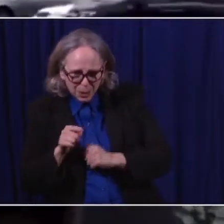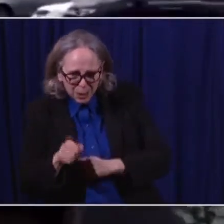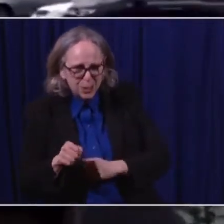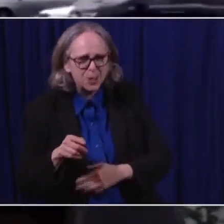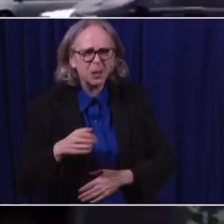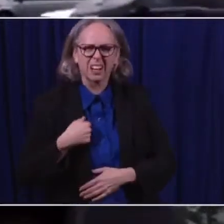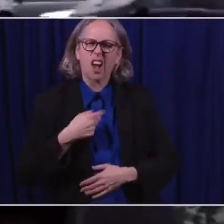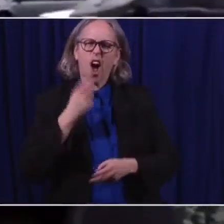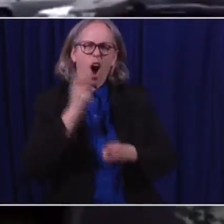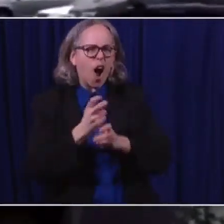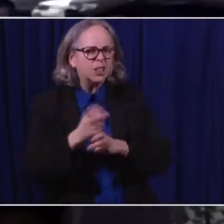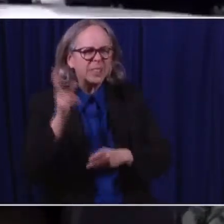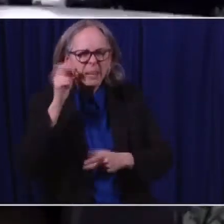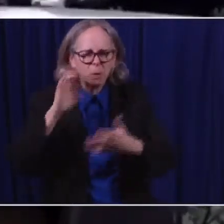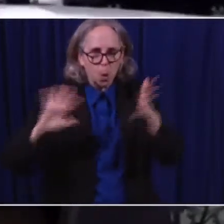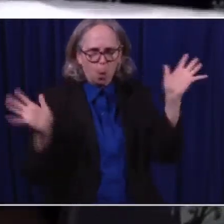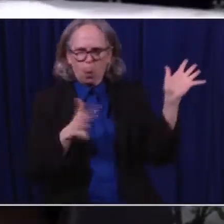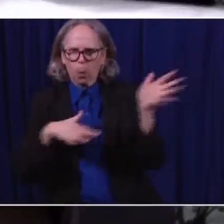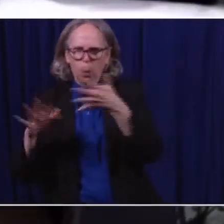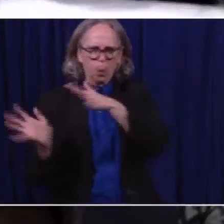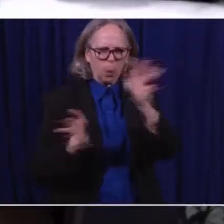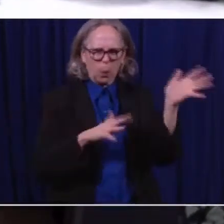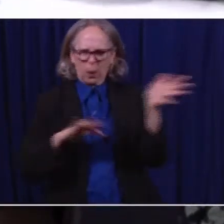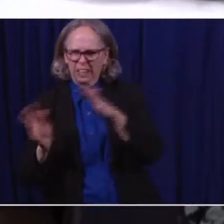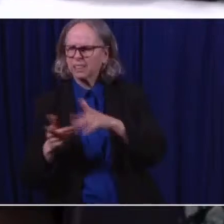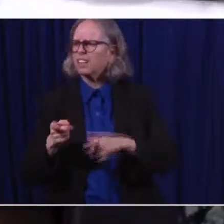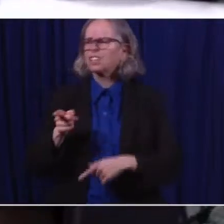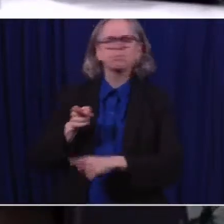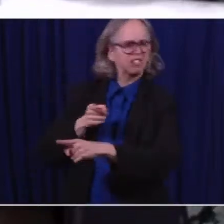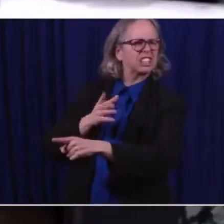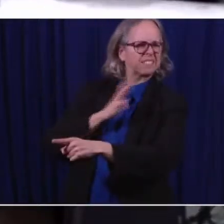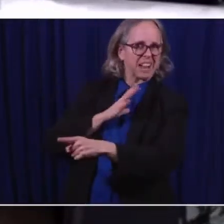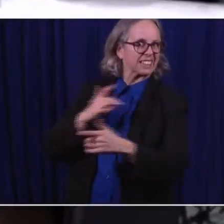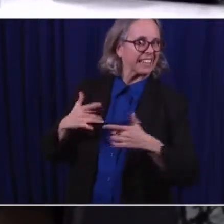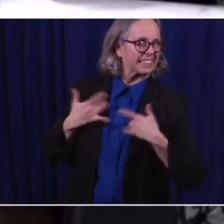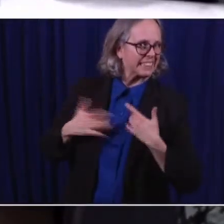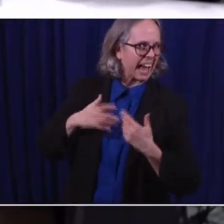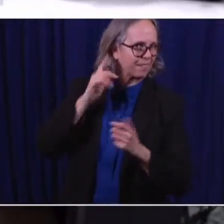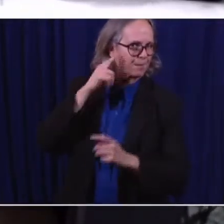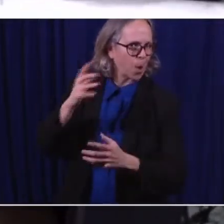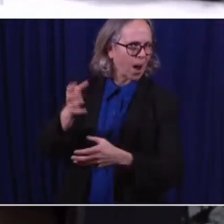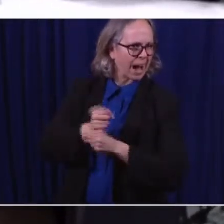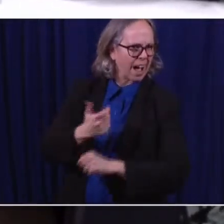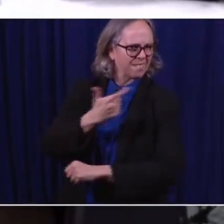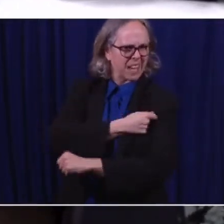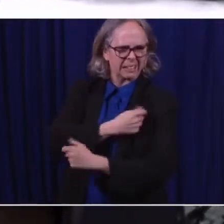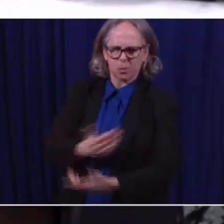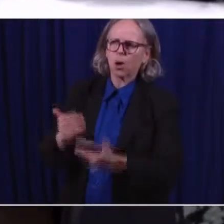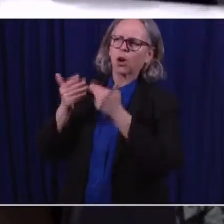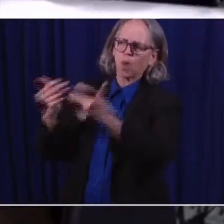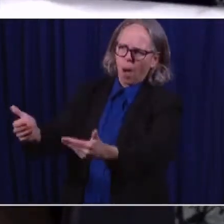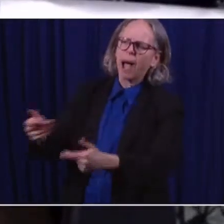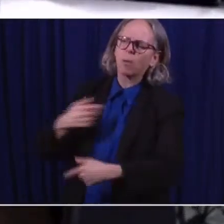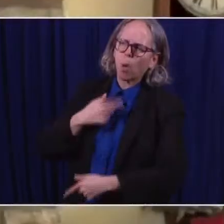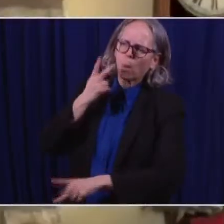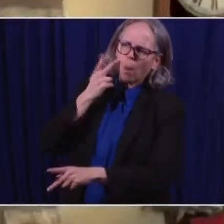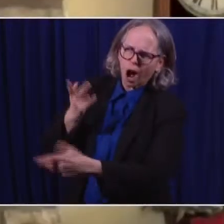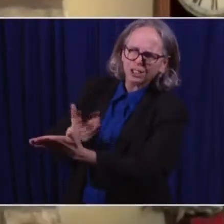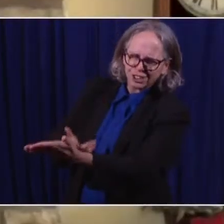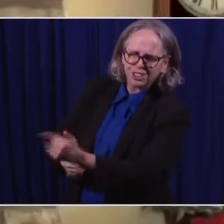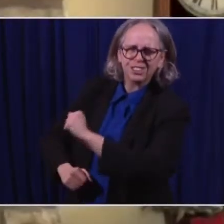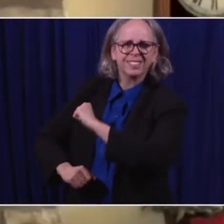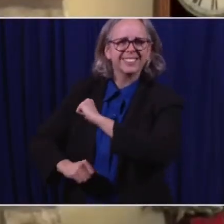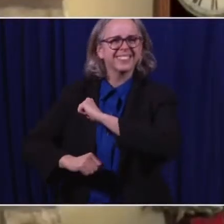said, we talked to her earlier. She's doing well. She's excited. All right. Well, we're going to watch you, Ms. Taylor, get your vaccine.